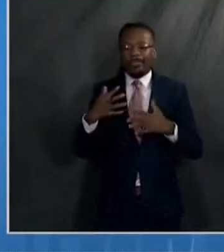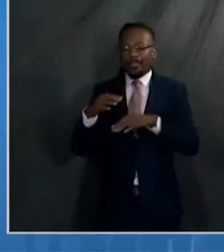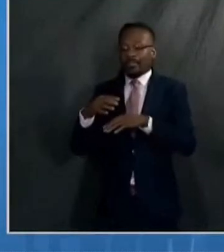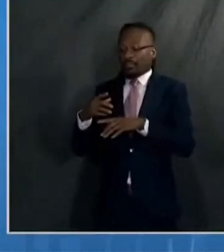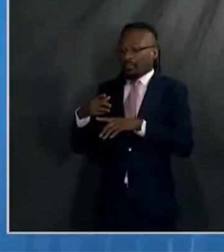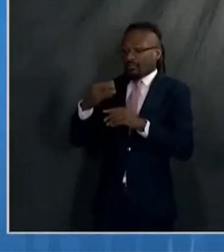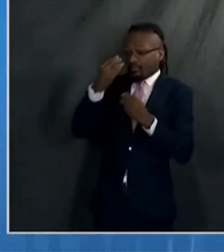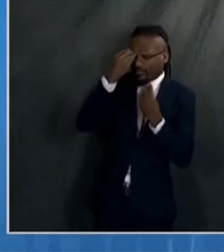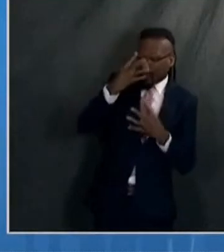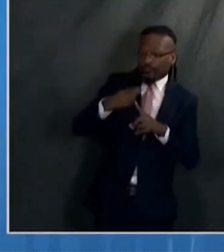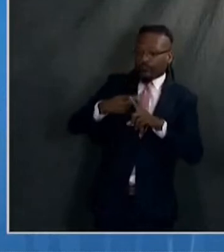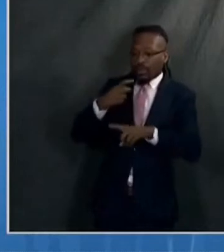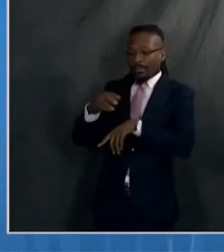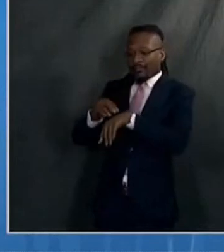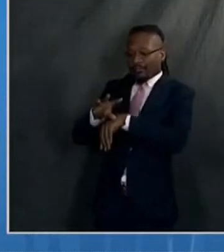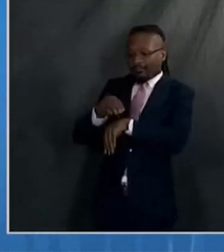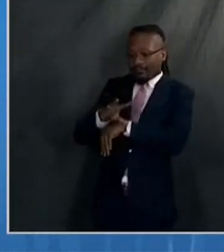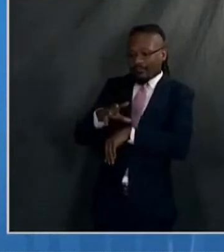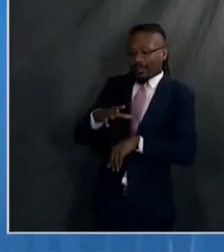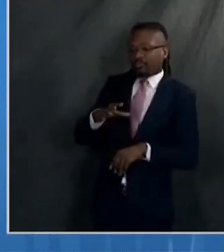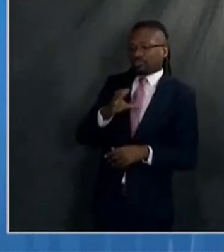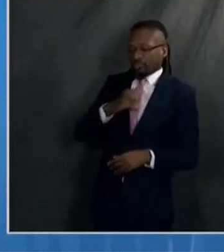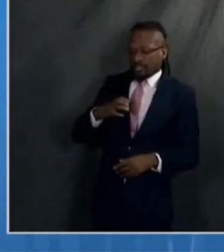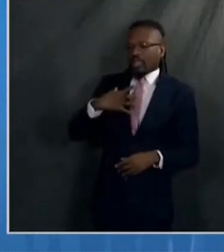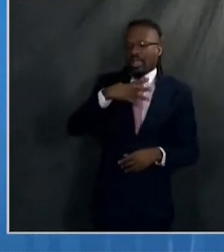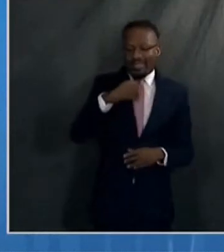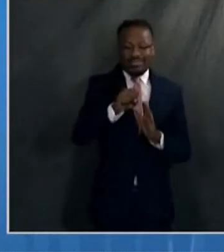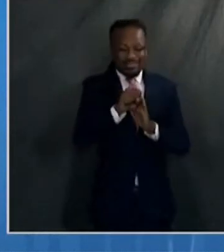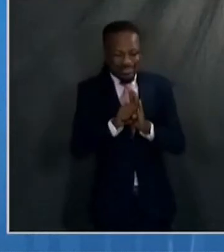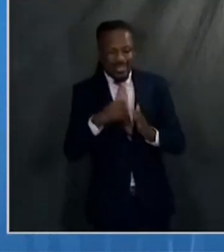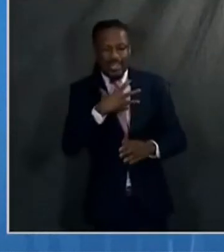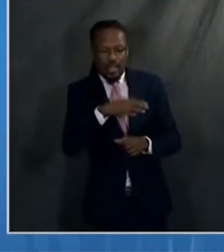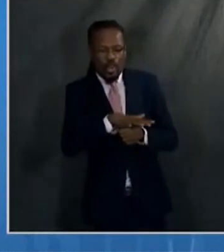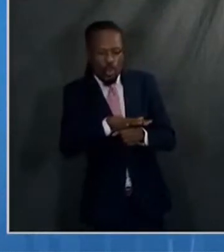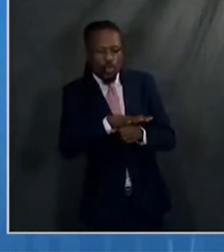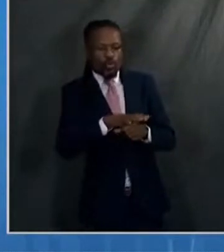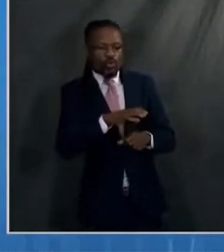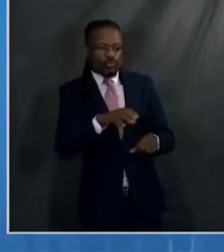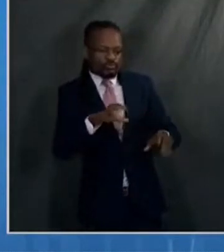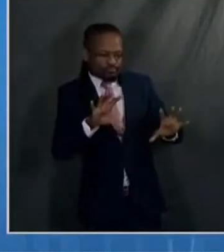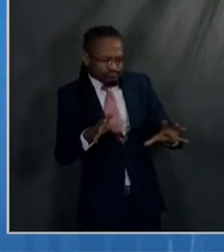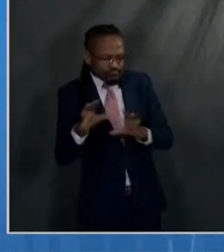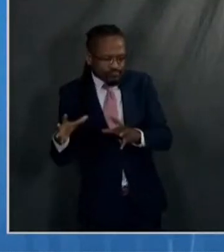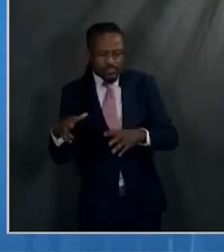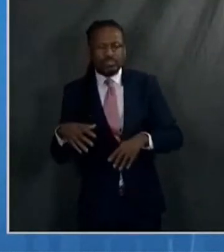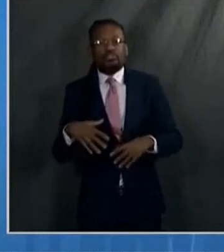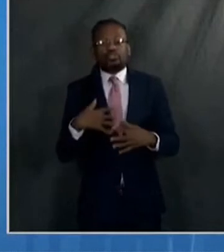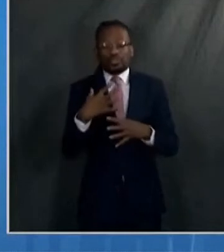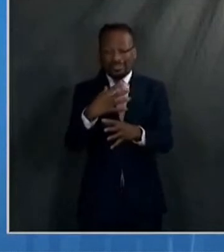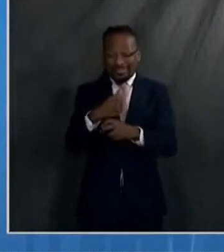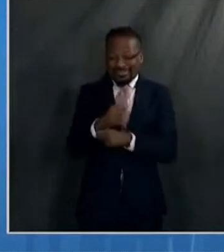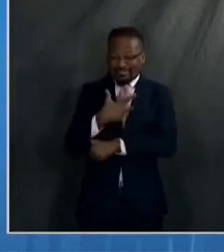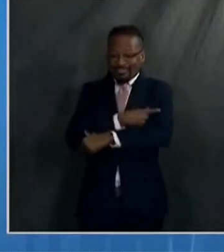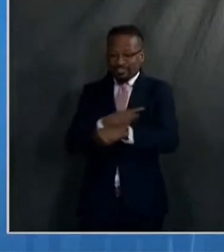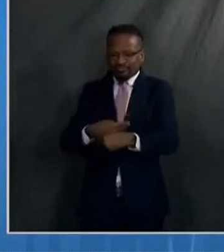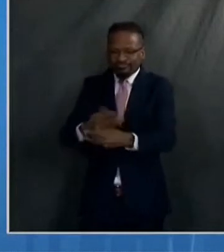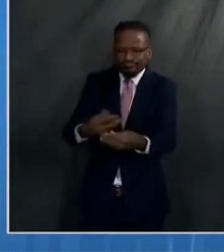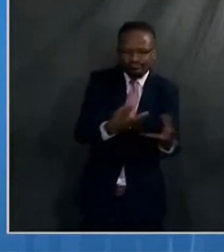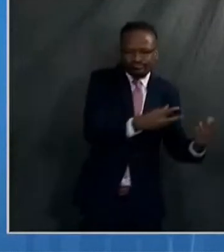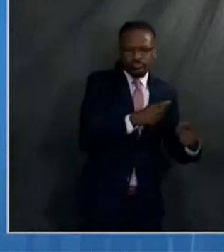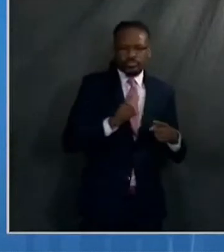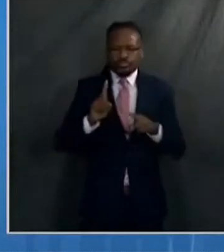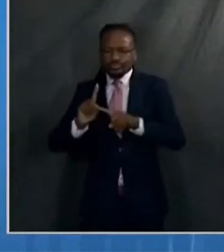committee and of the state and local guidances to get vaccination across these eligible communities, I would also